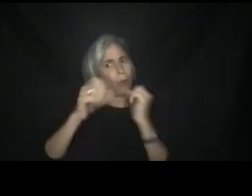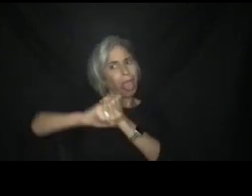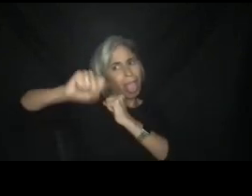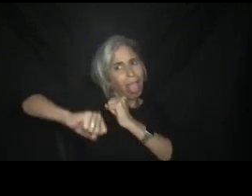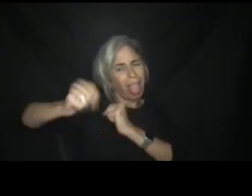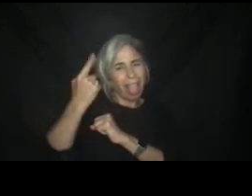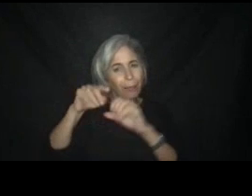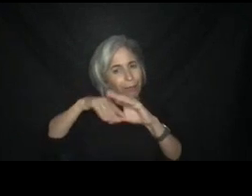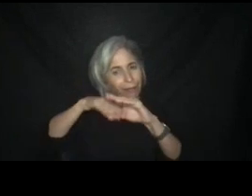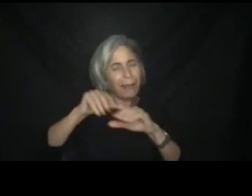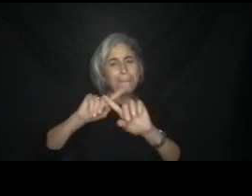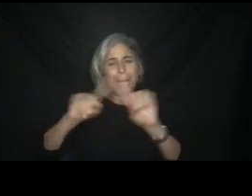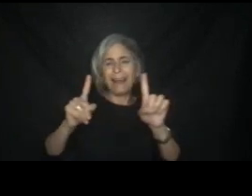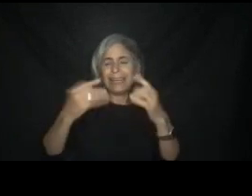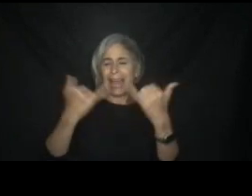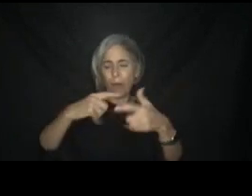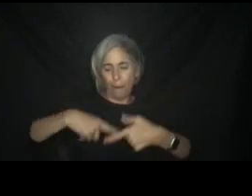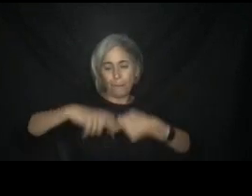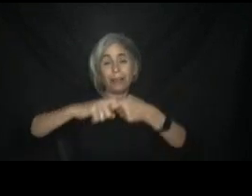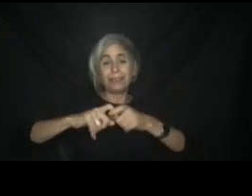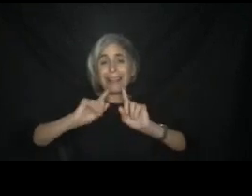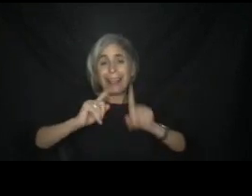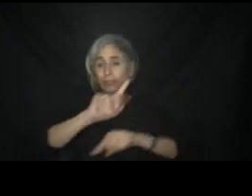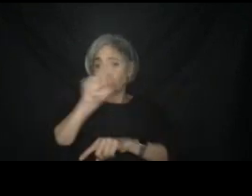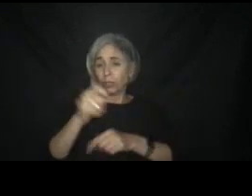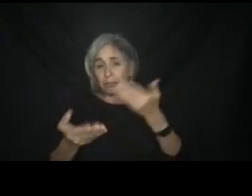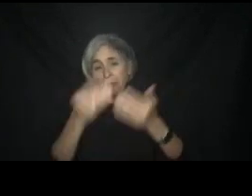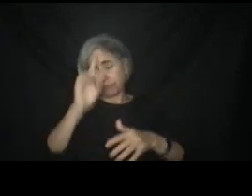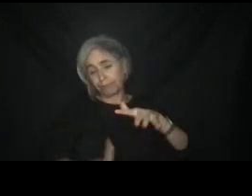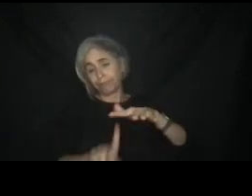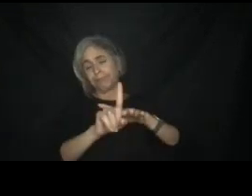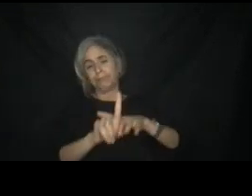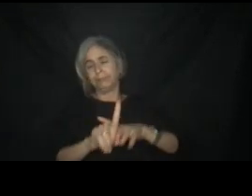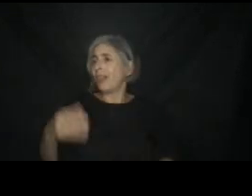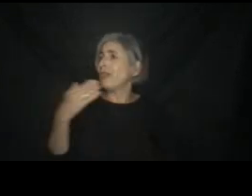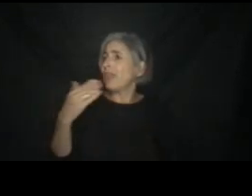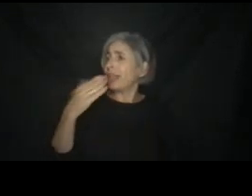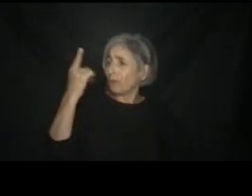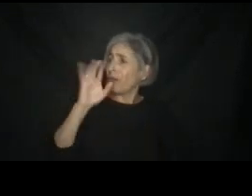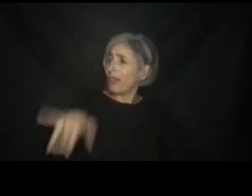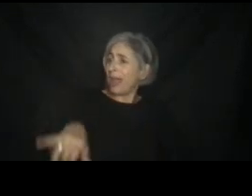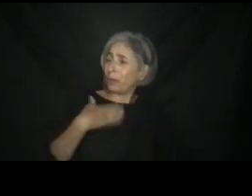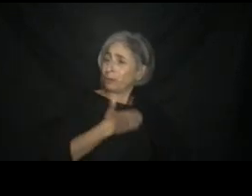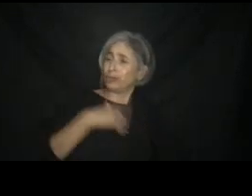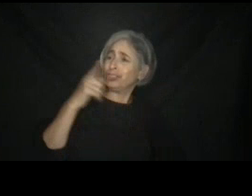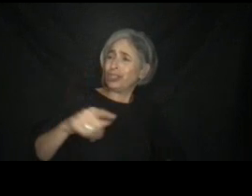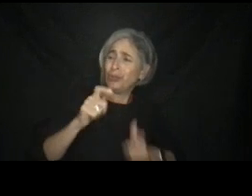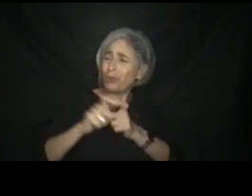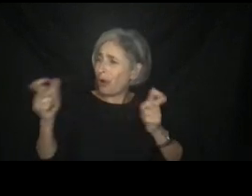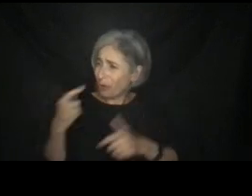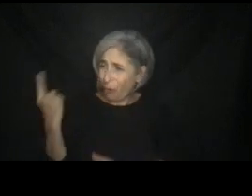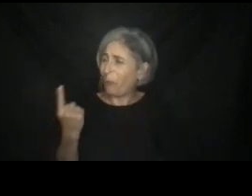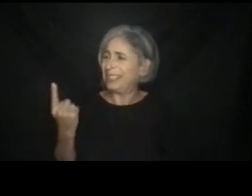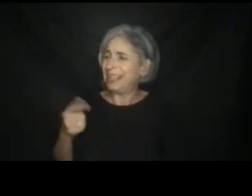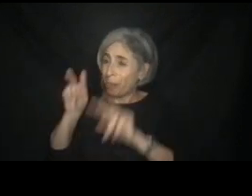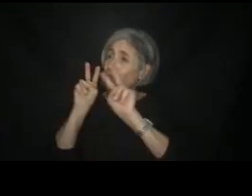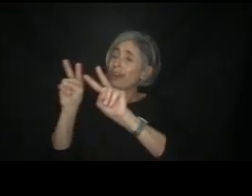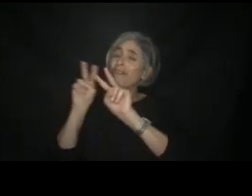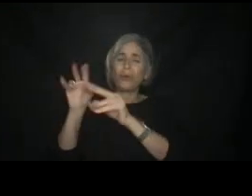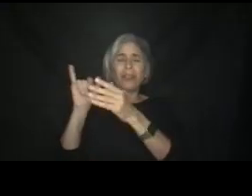with that, I'll pause and answer any questions you may have. Thank you so much for that update. We appreciate you as always, and I'm looking forward to